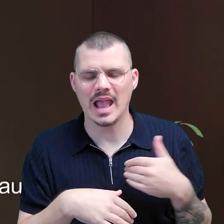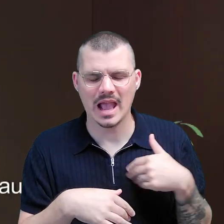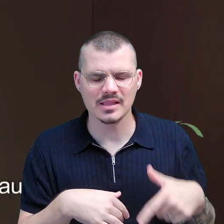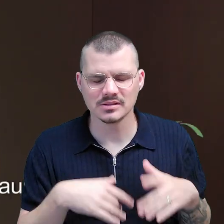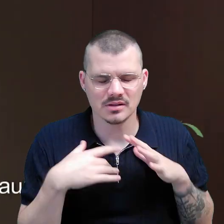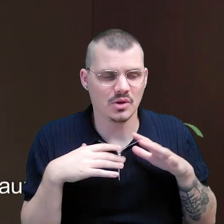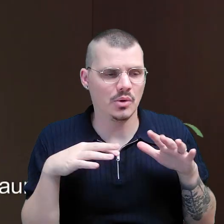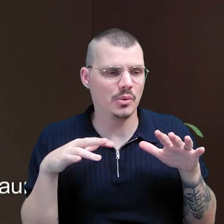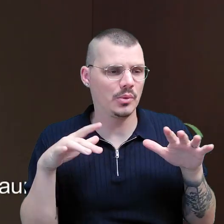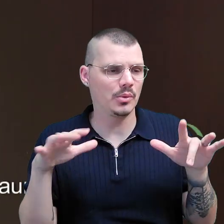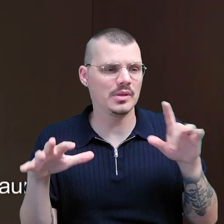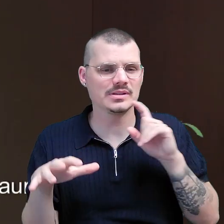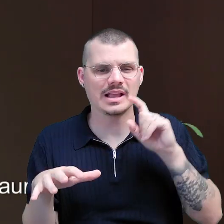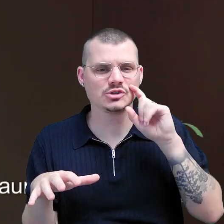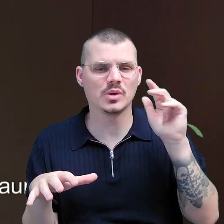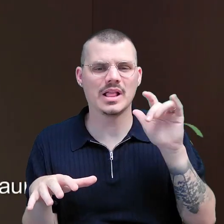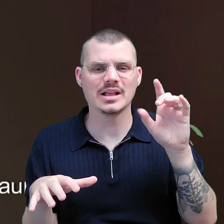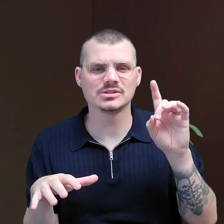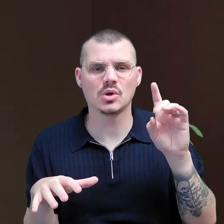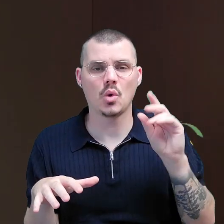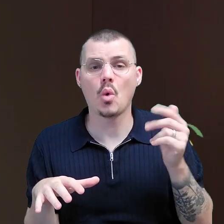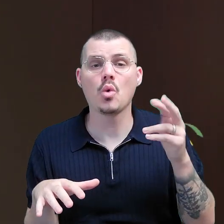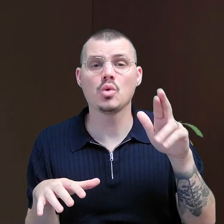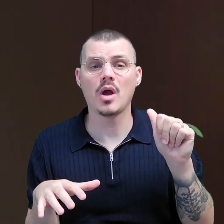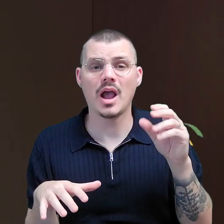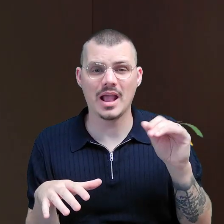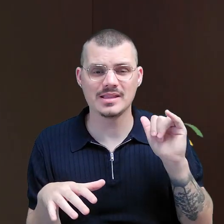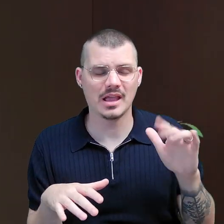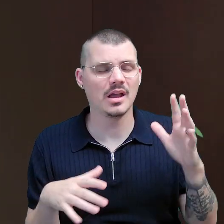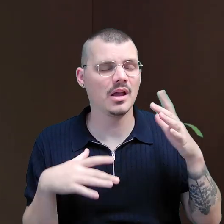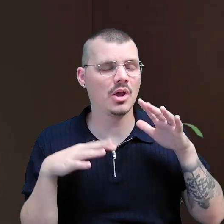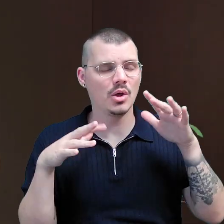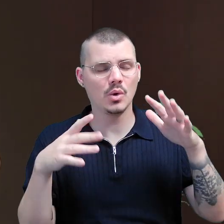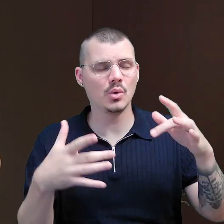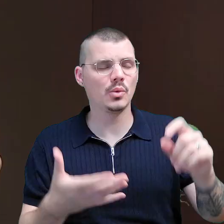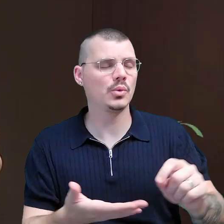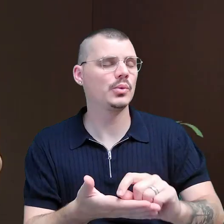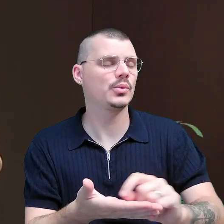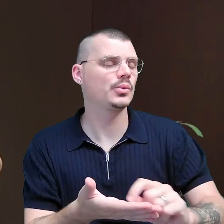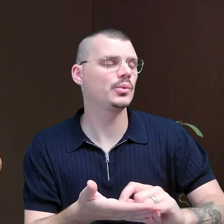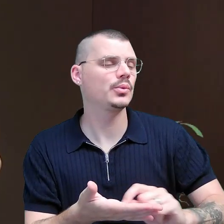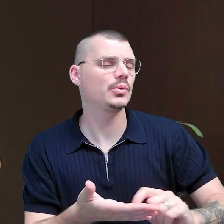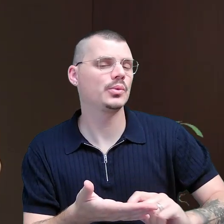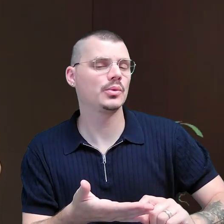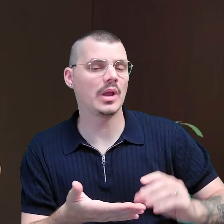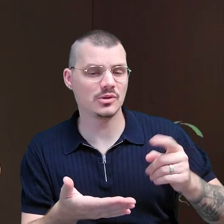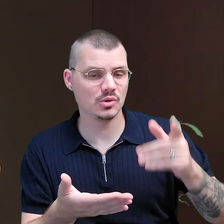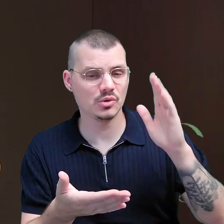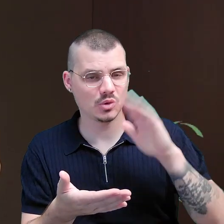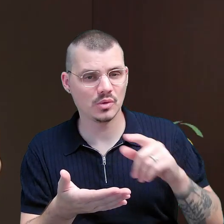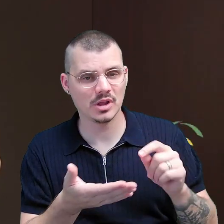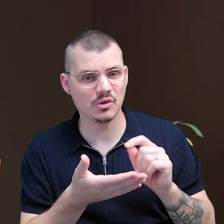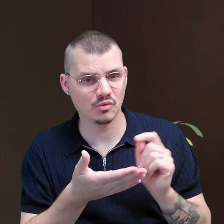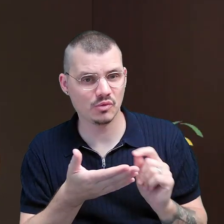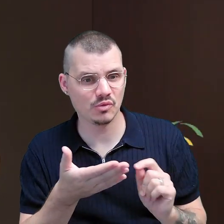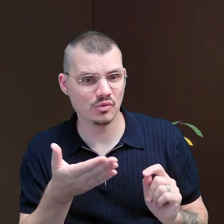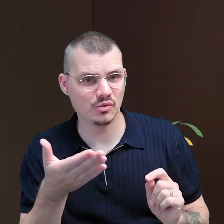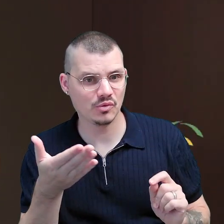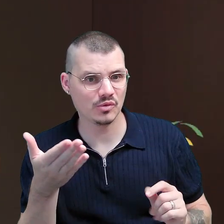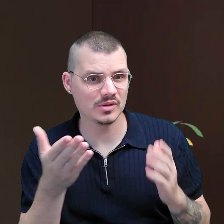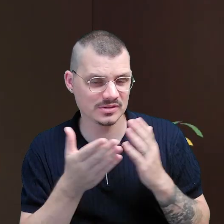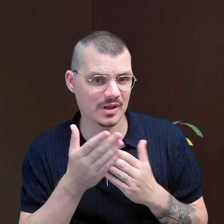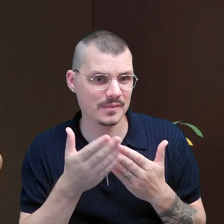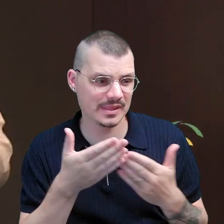had this intensely sexualized aura and it really drove his writing. And as you know, he wrote a